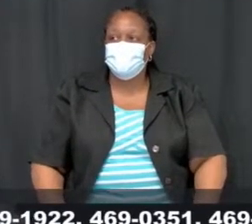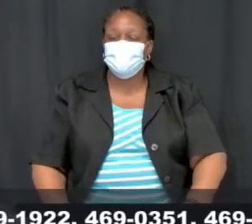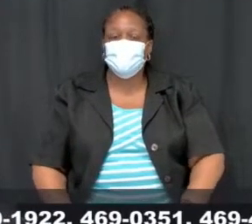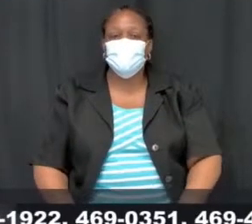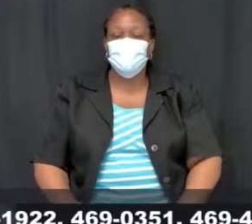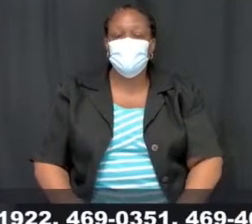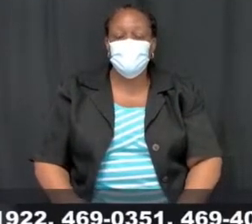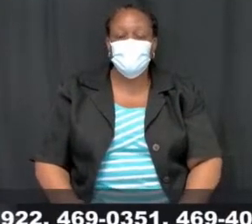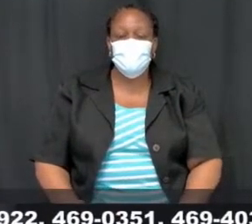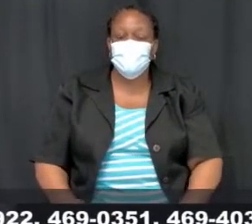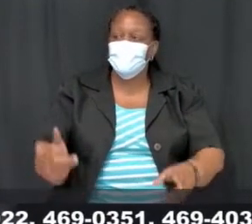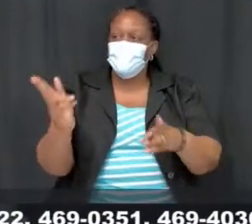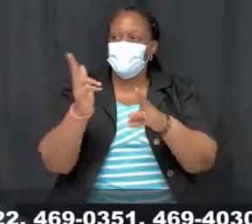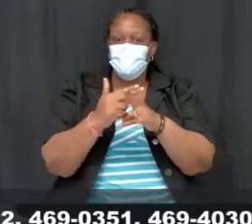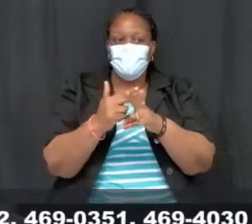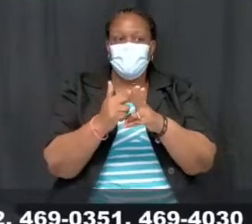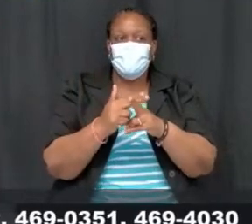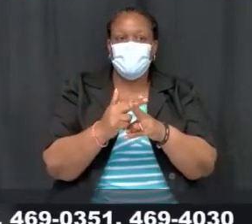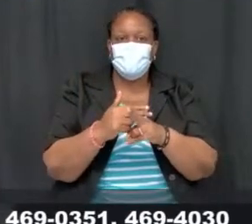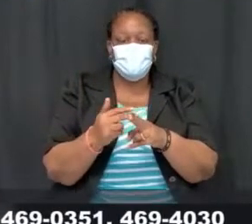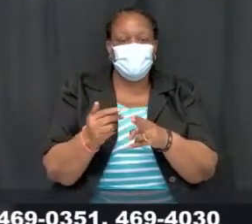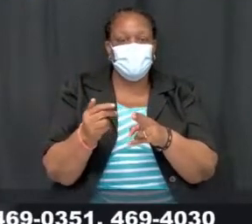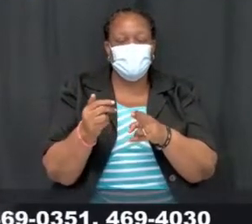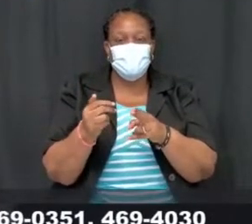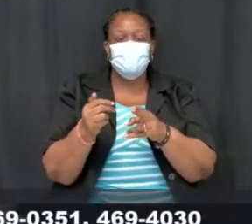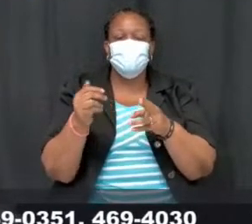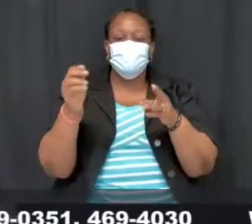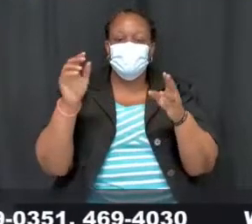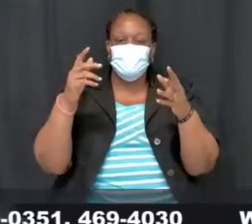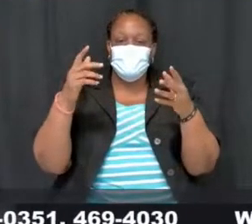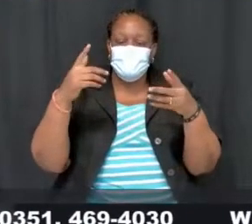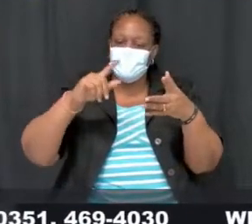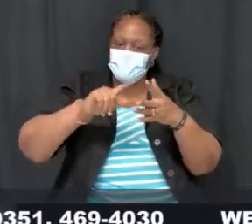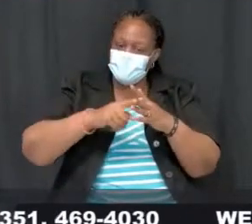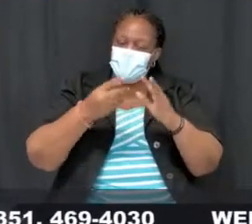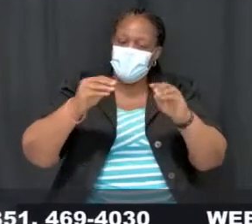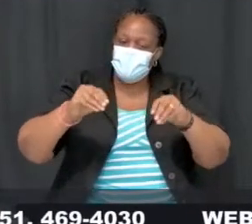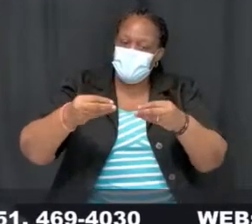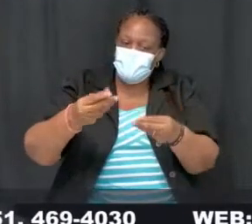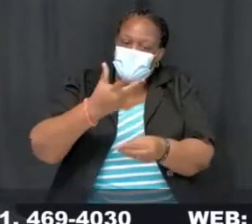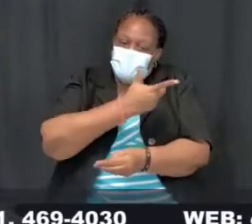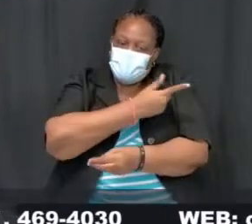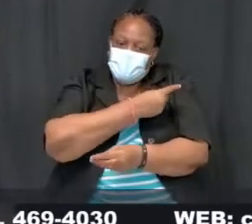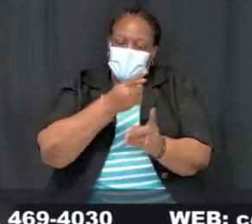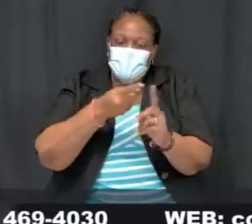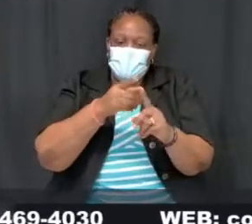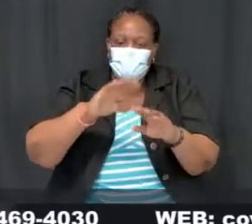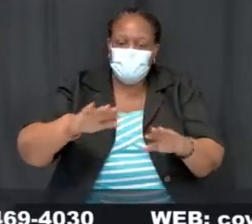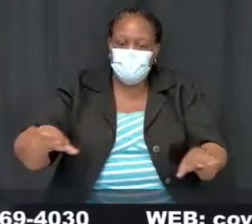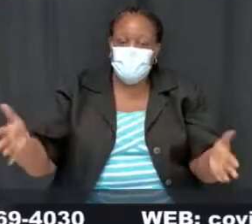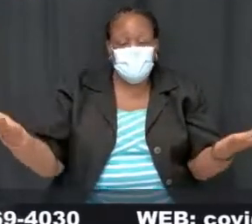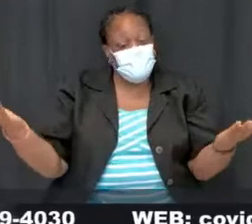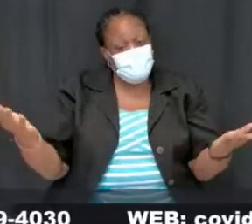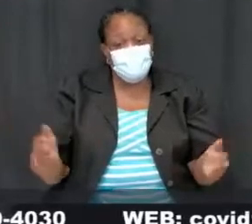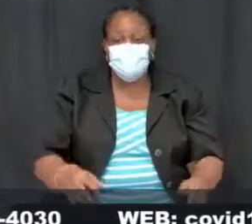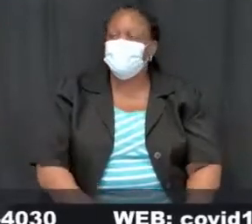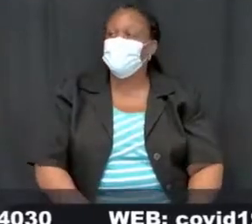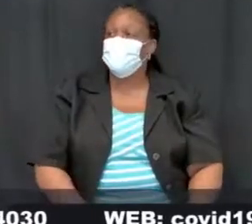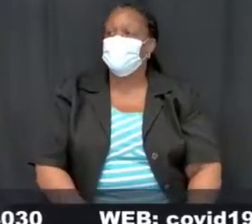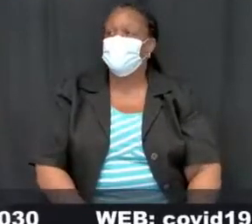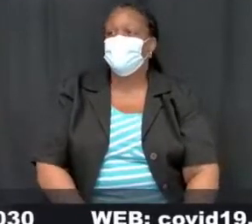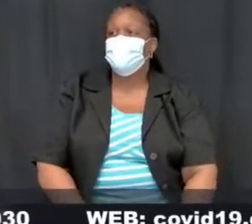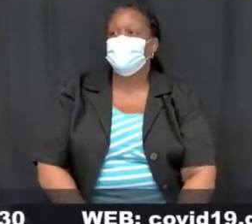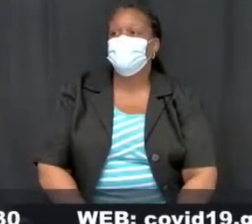of 12 to 18 pretty soon. And so with a significant proportion of the population vaccinated, without speaking about